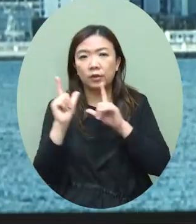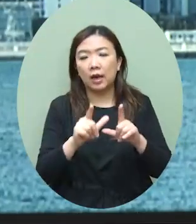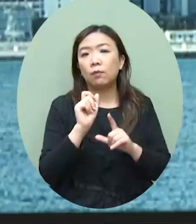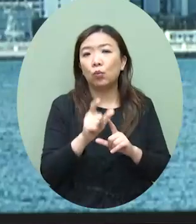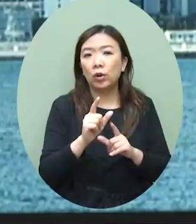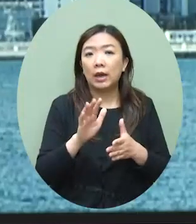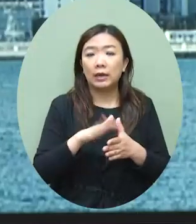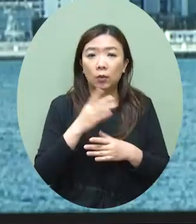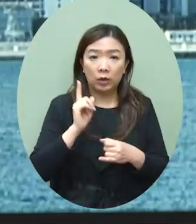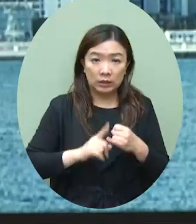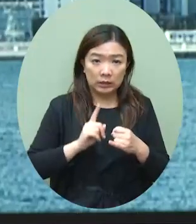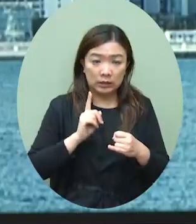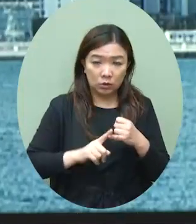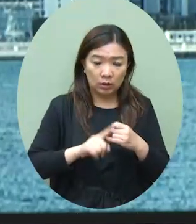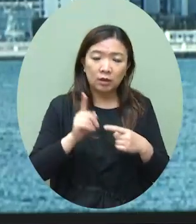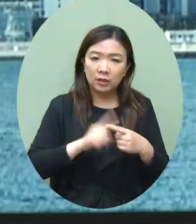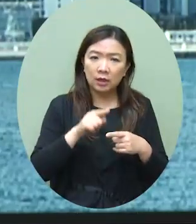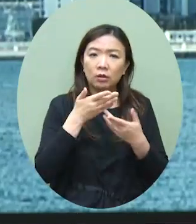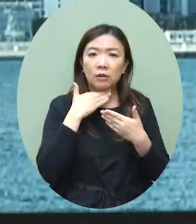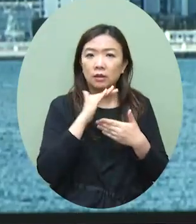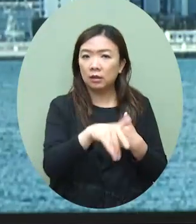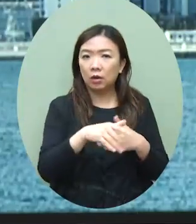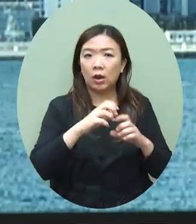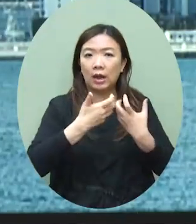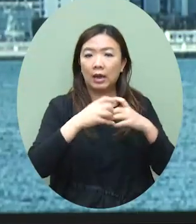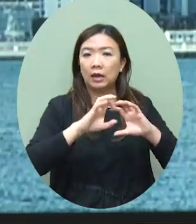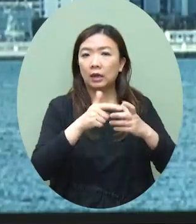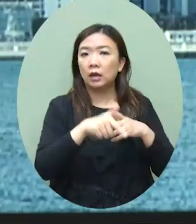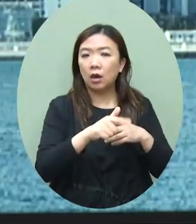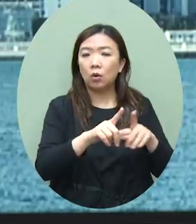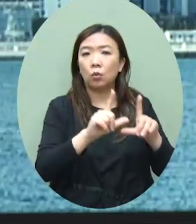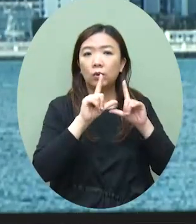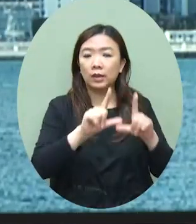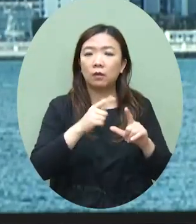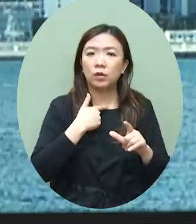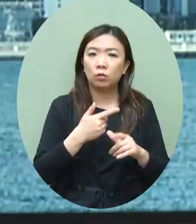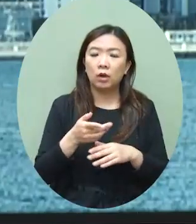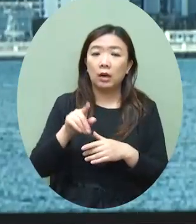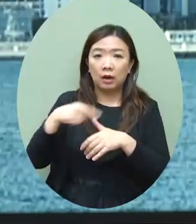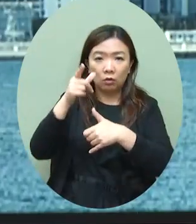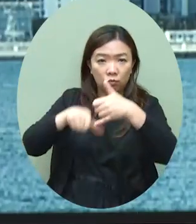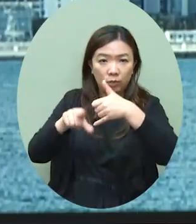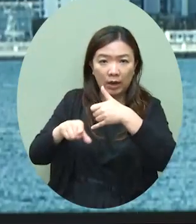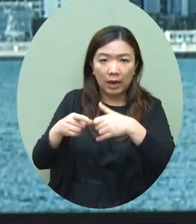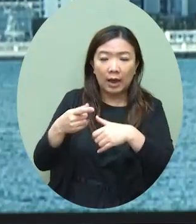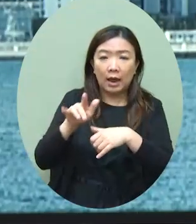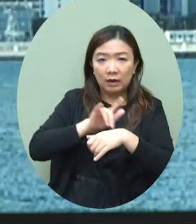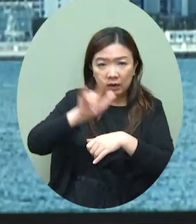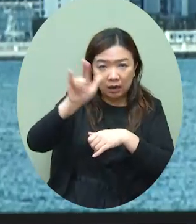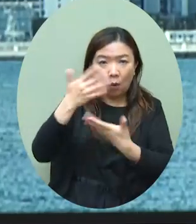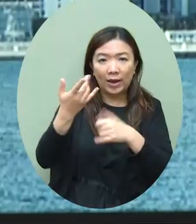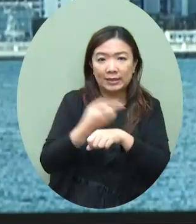good or for a short while. This is in exercise of individual freedom to enter and